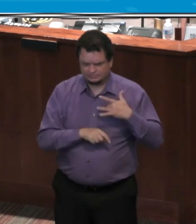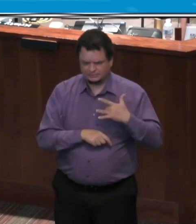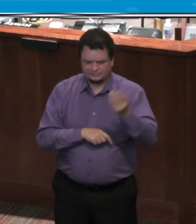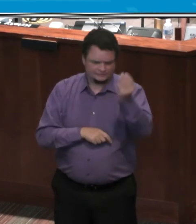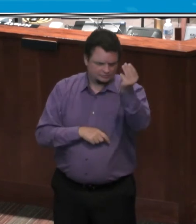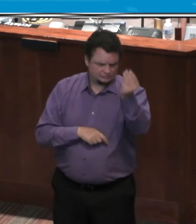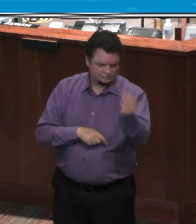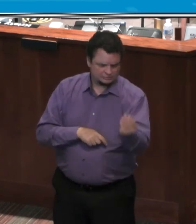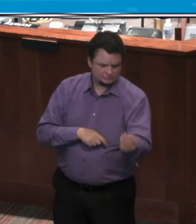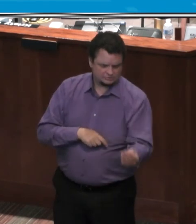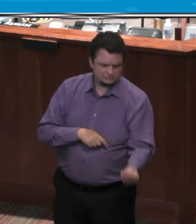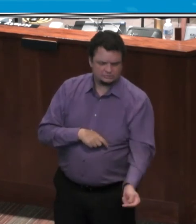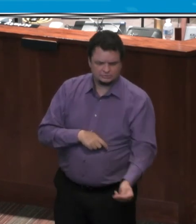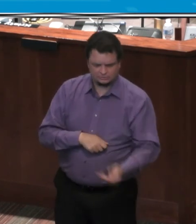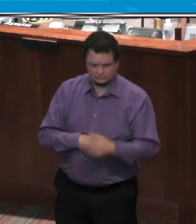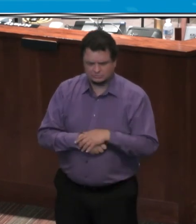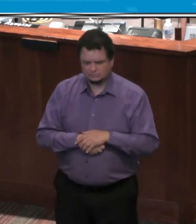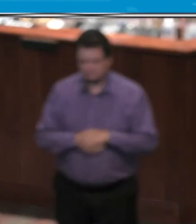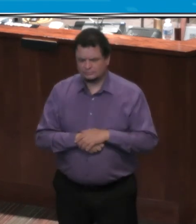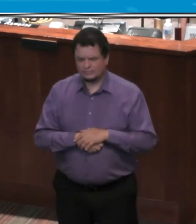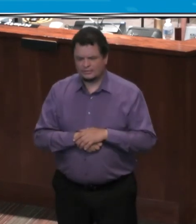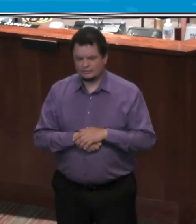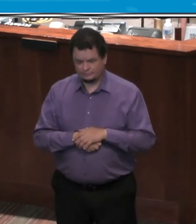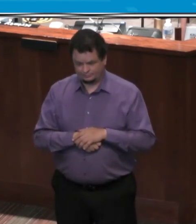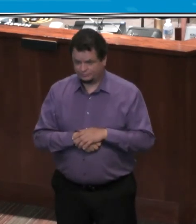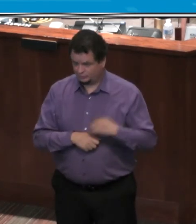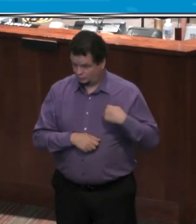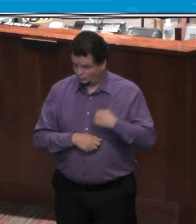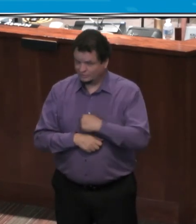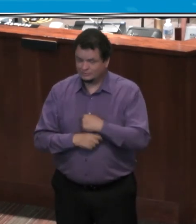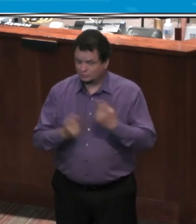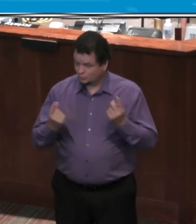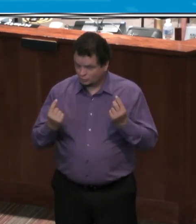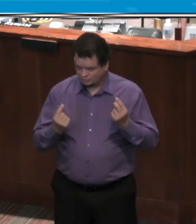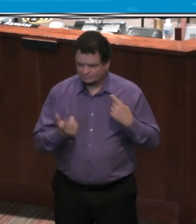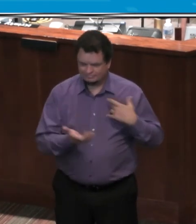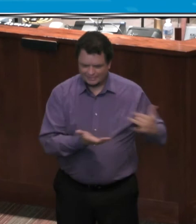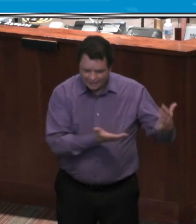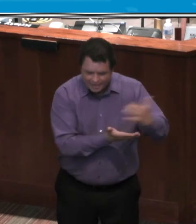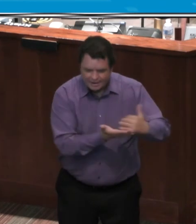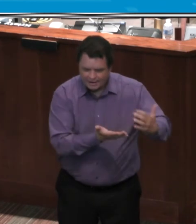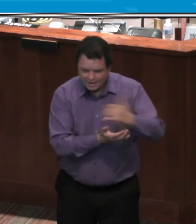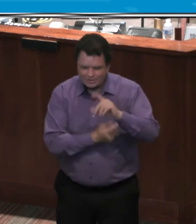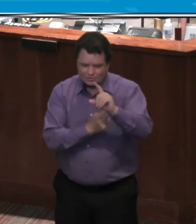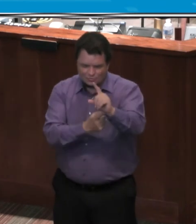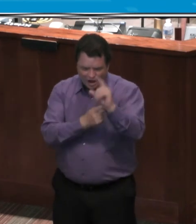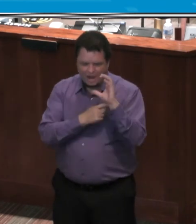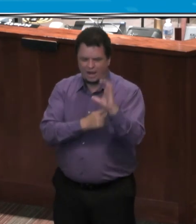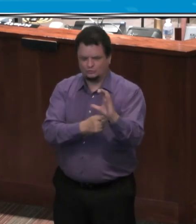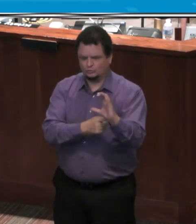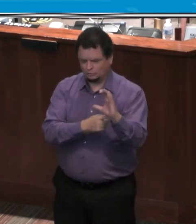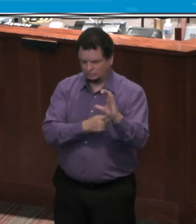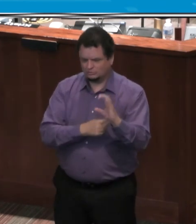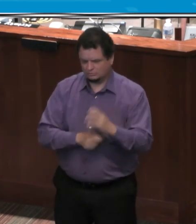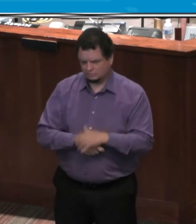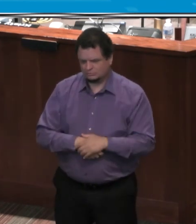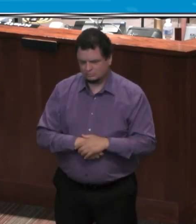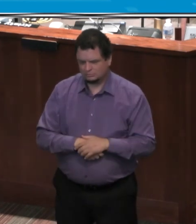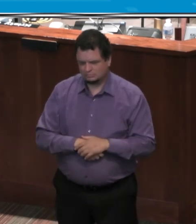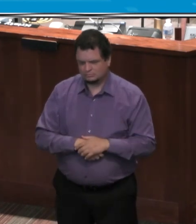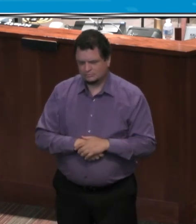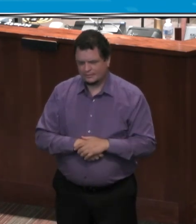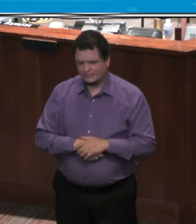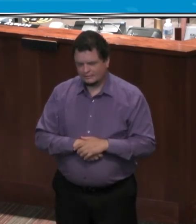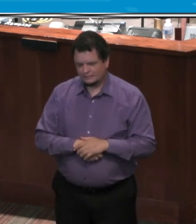able to collect 100 samples during that time frame and had an overall positivity